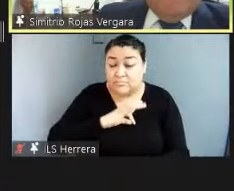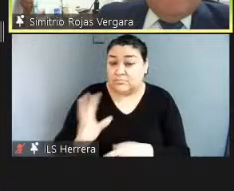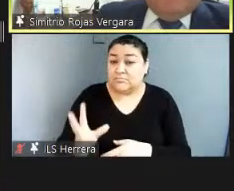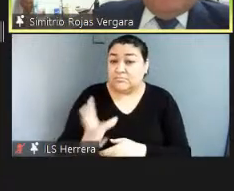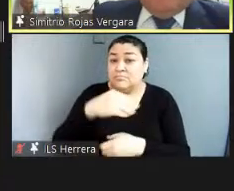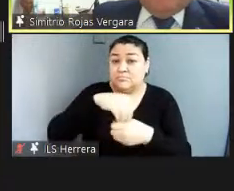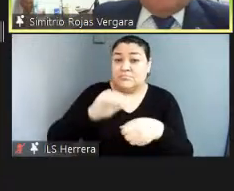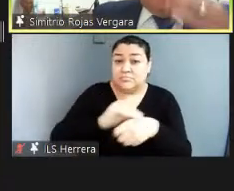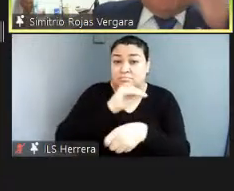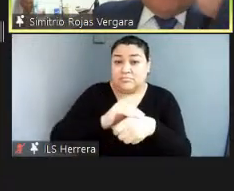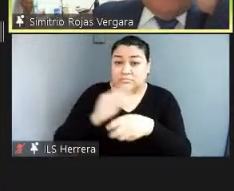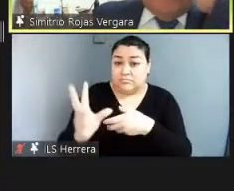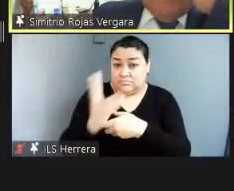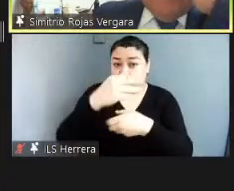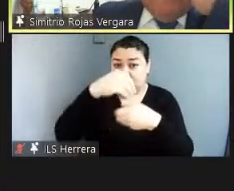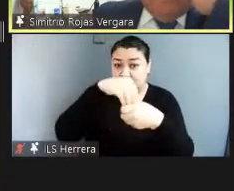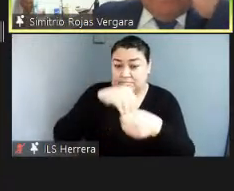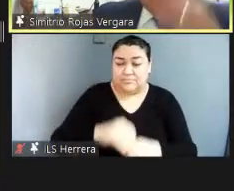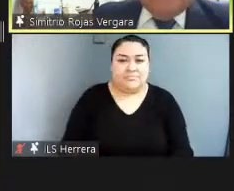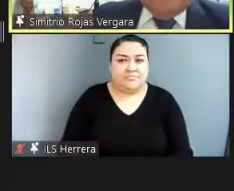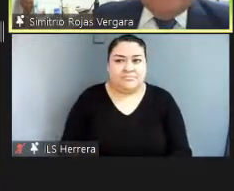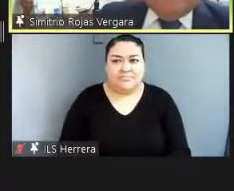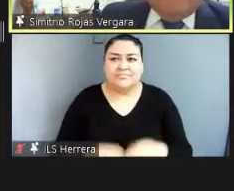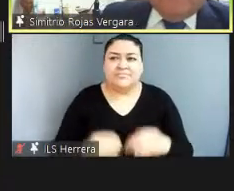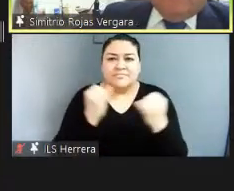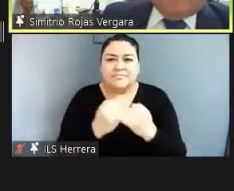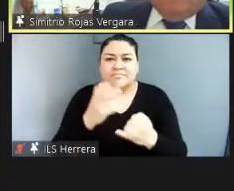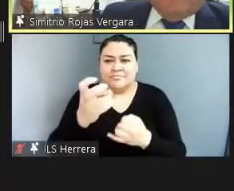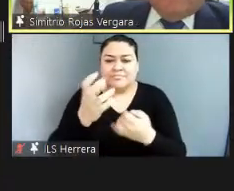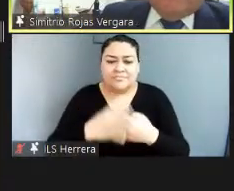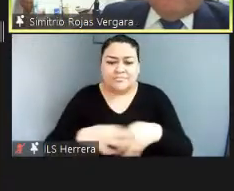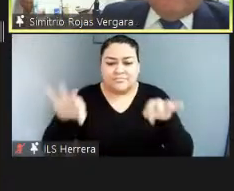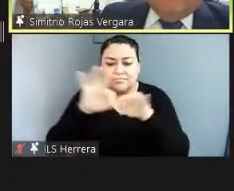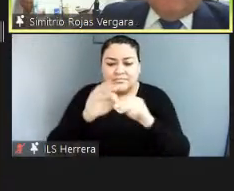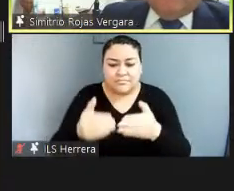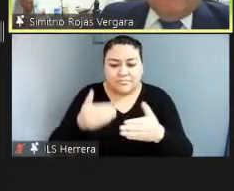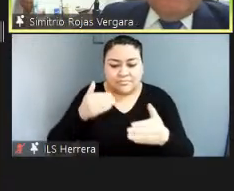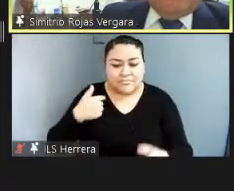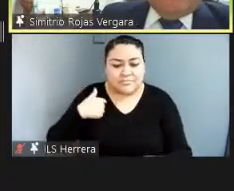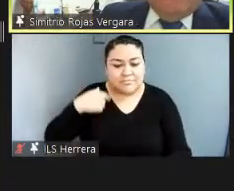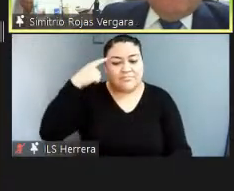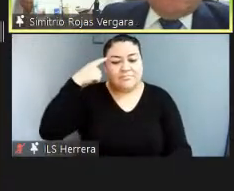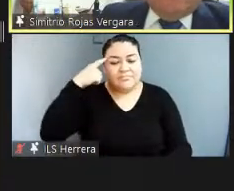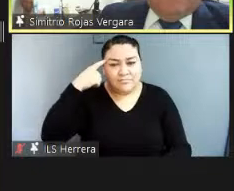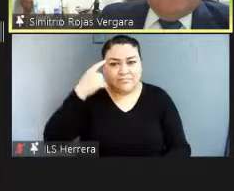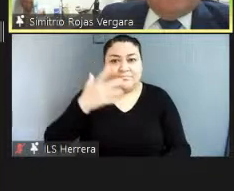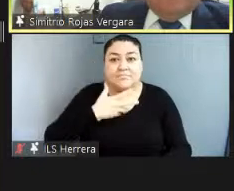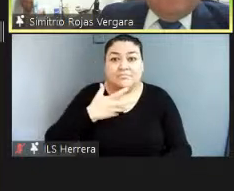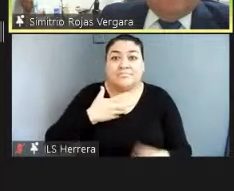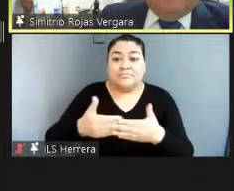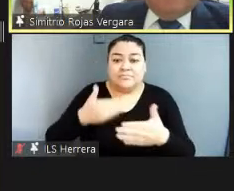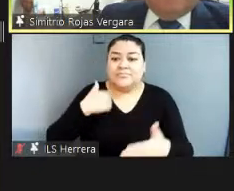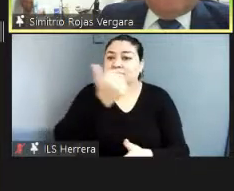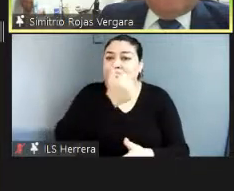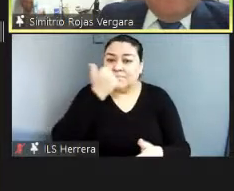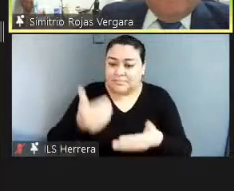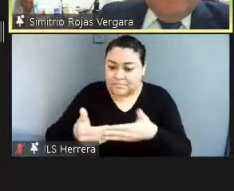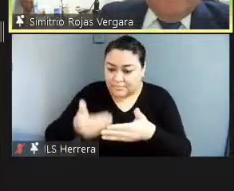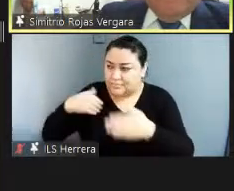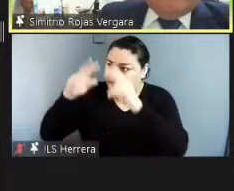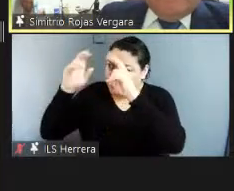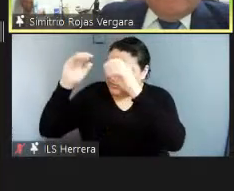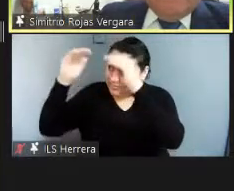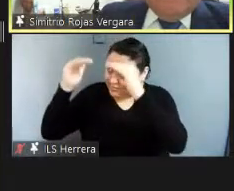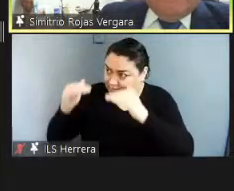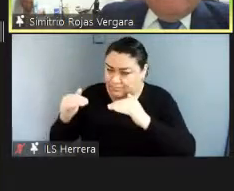make assessment of a simulation as well. It is important for us to establish the professional competencies that